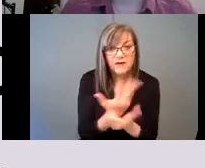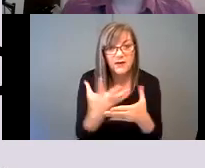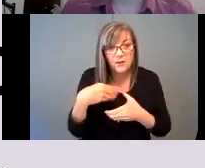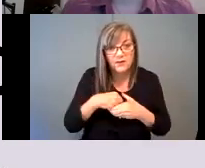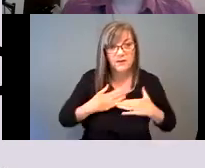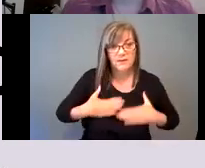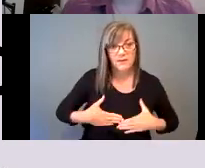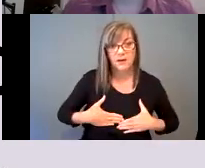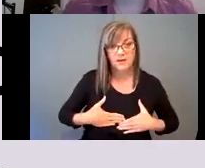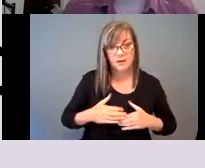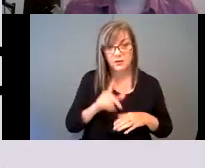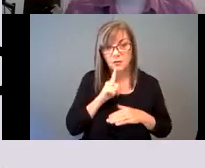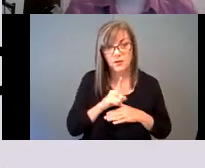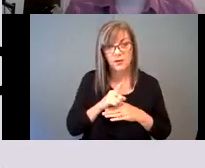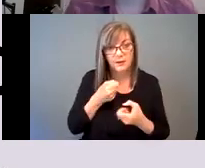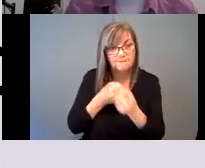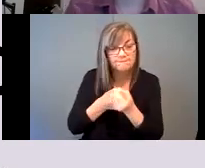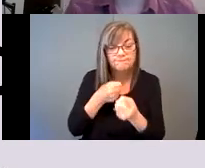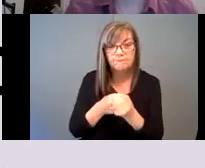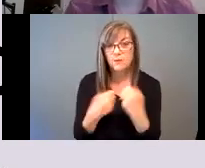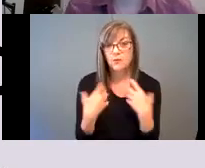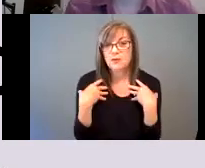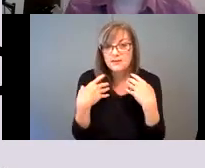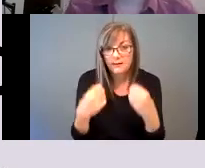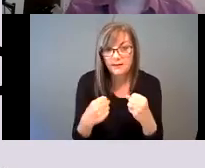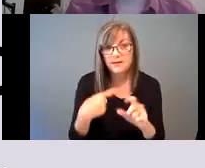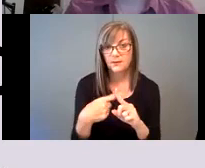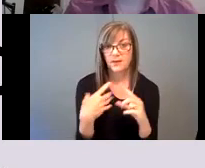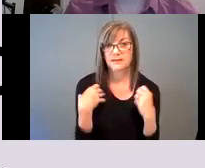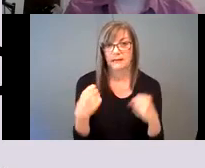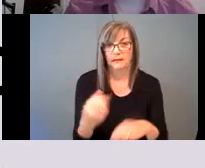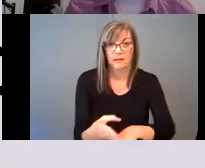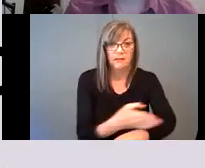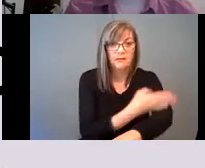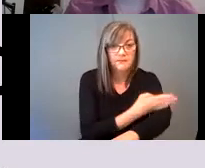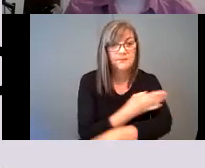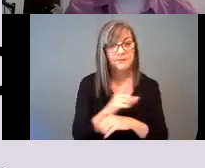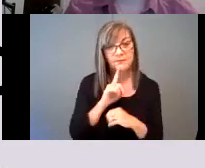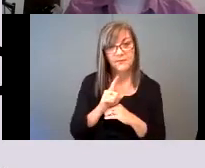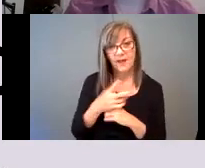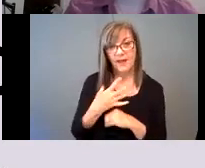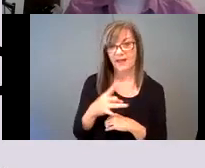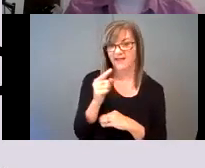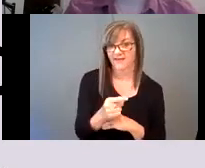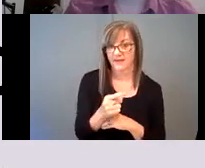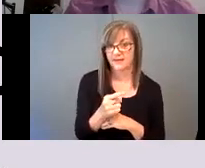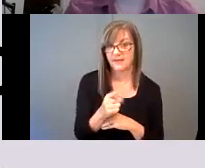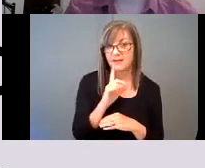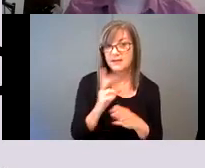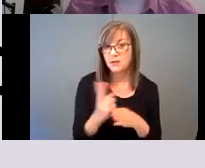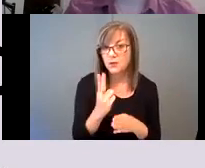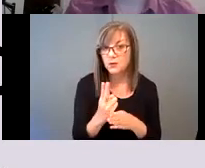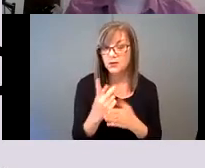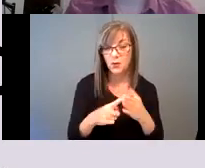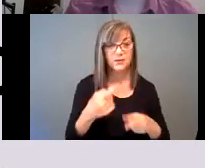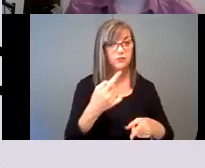promote resiliency and healing. So I like that this is kind of used in this, what is right with you,